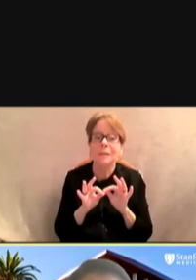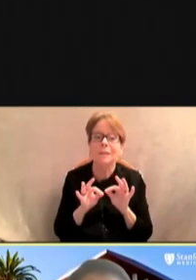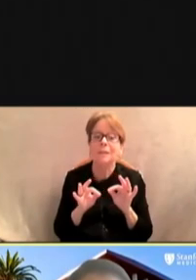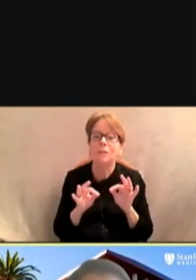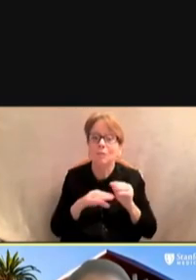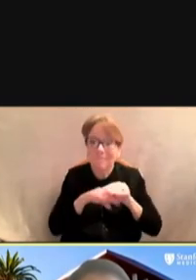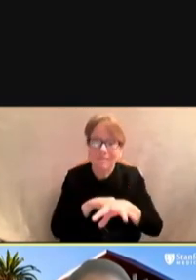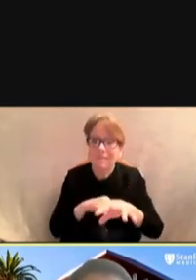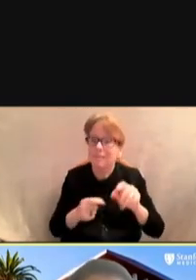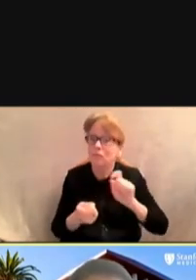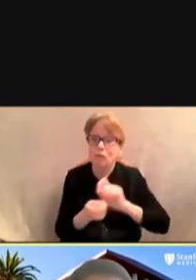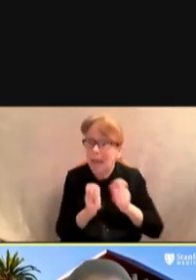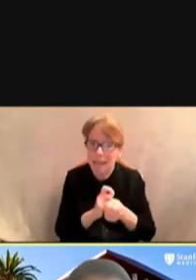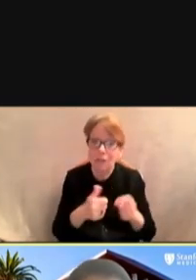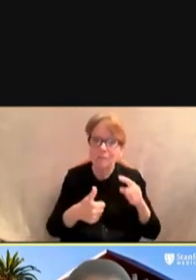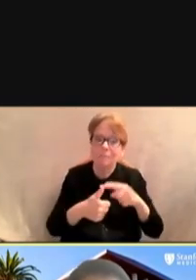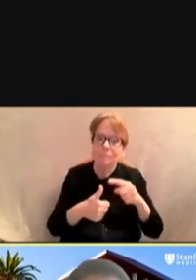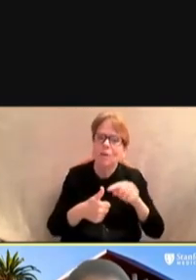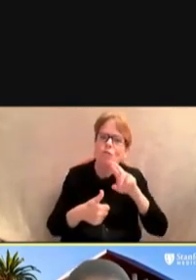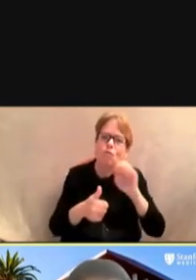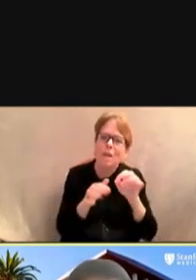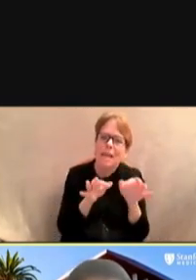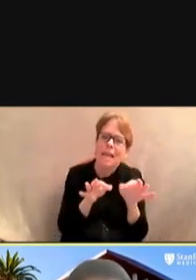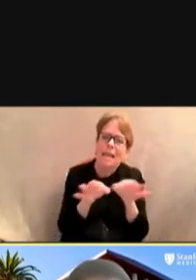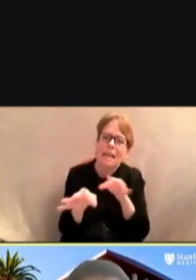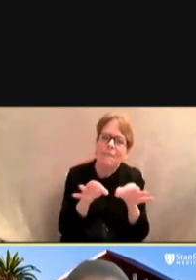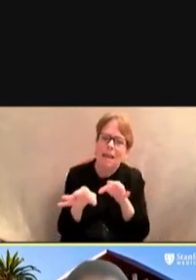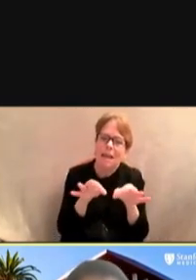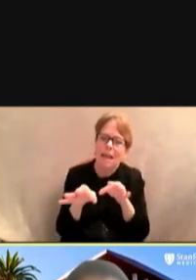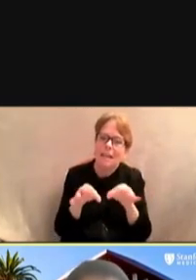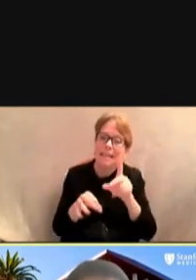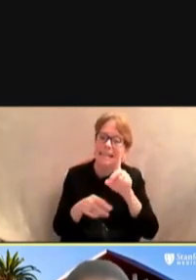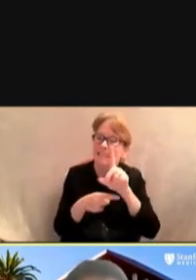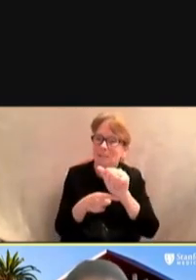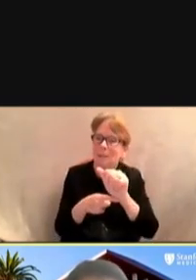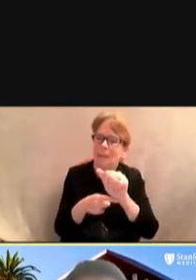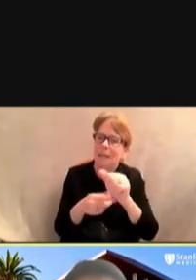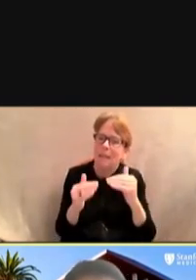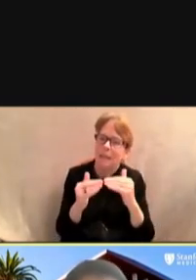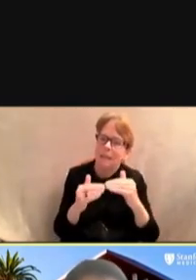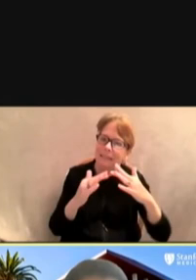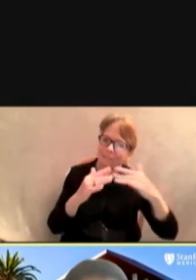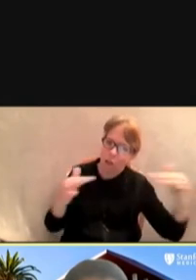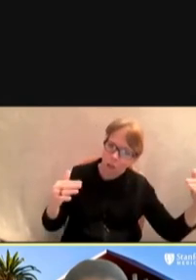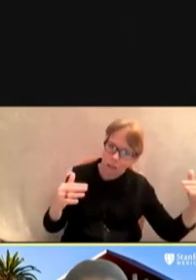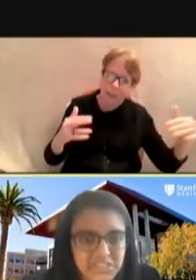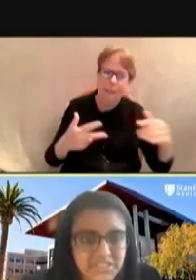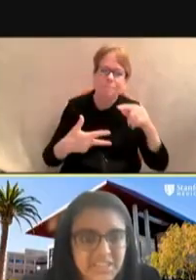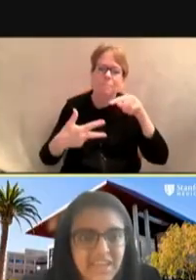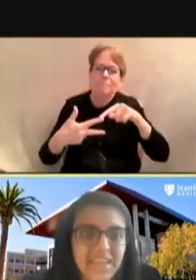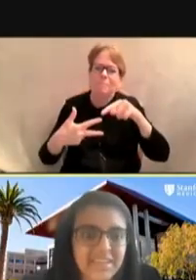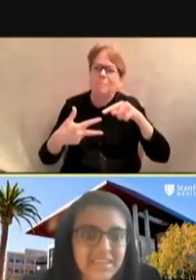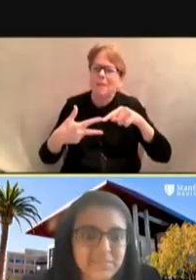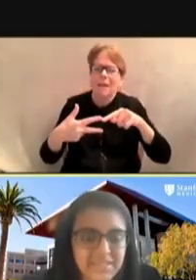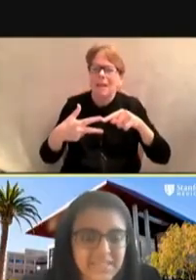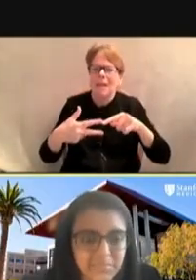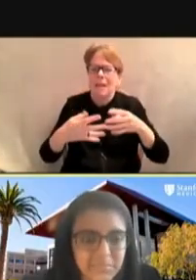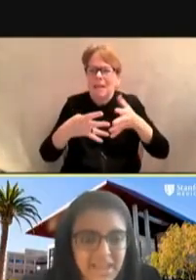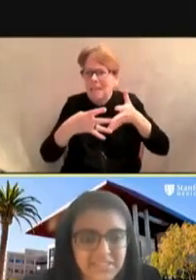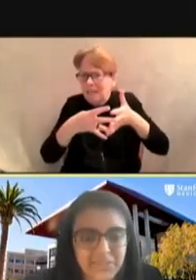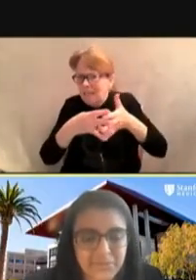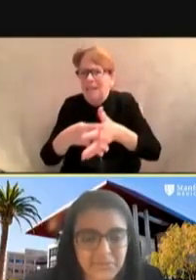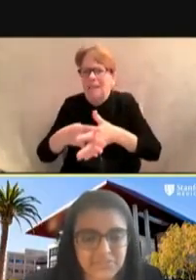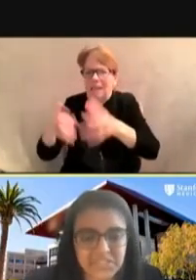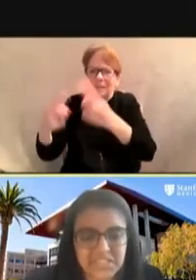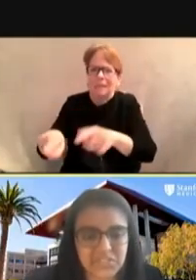change were redefining disability as diversity, integrating across medical infrastructures, and expanding